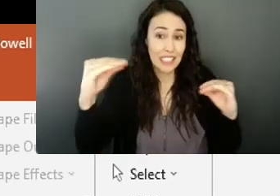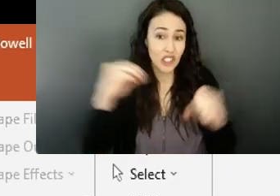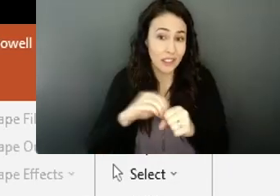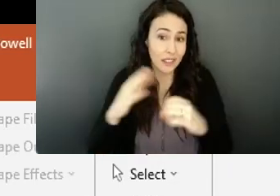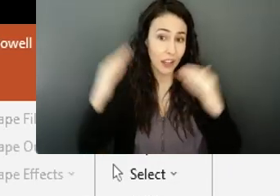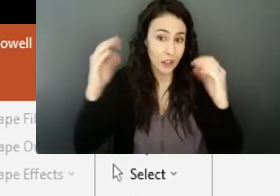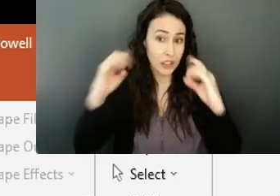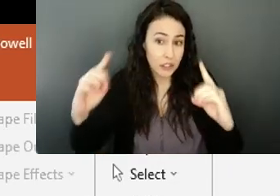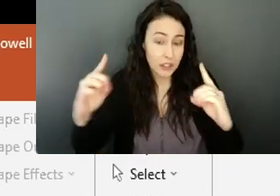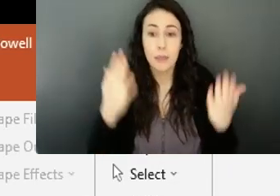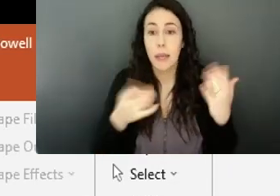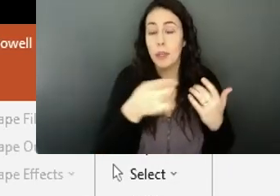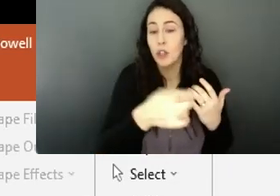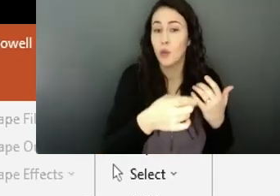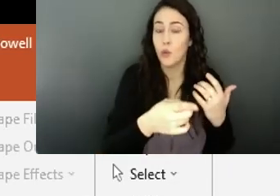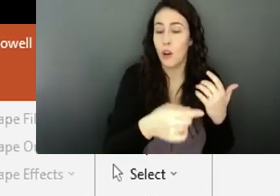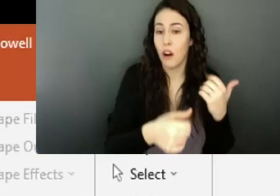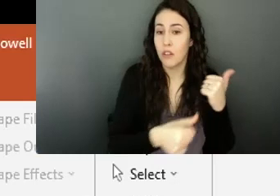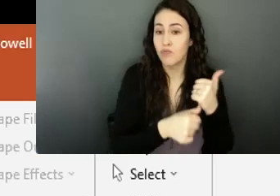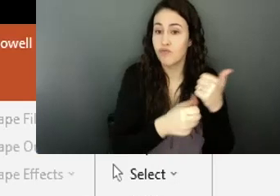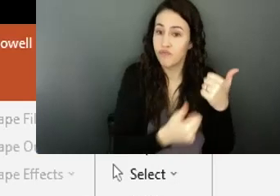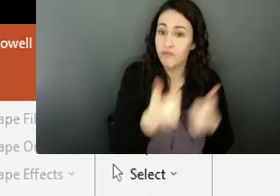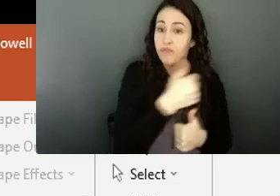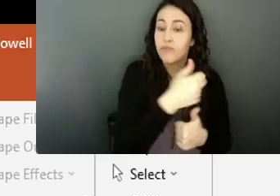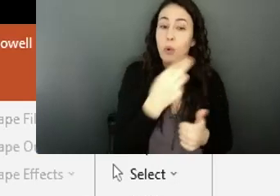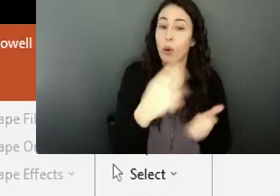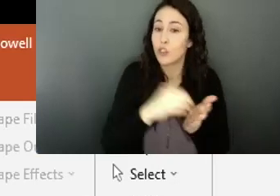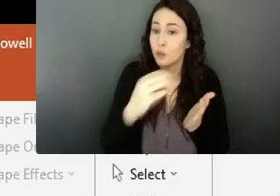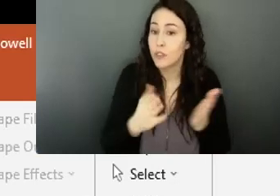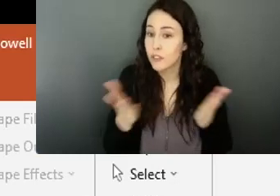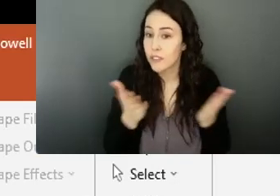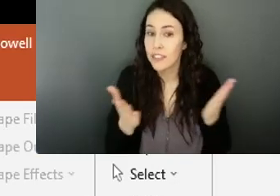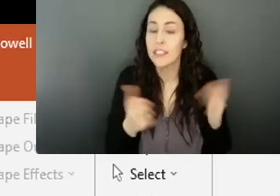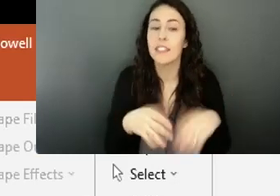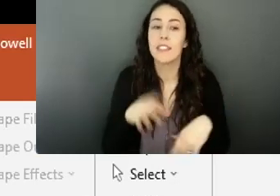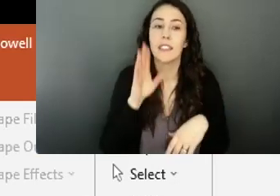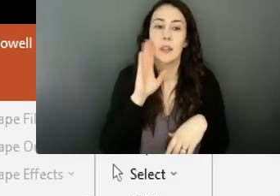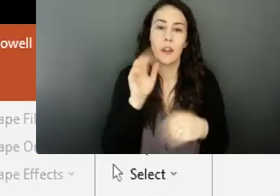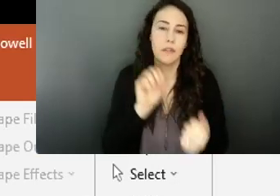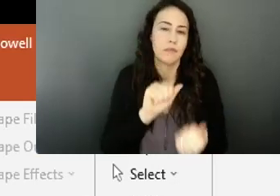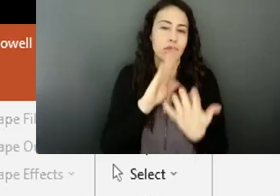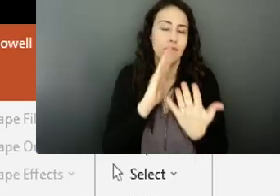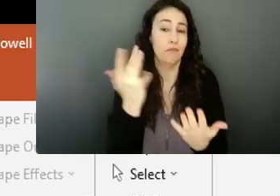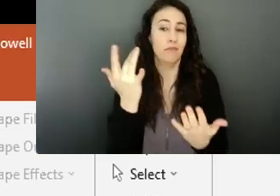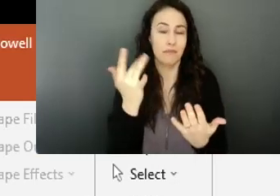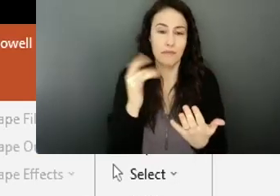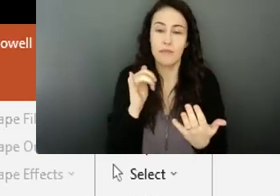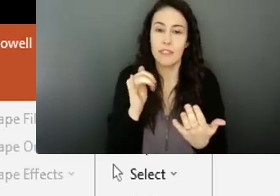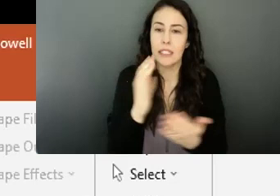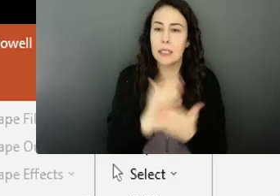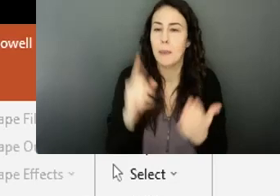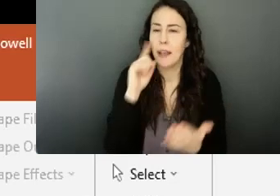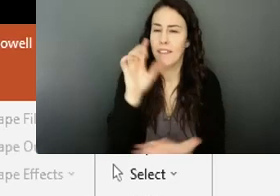Perhaps you are in administration or student services. We're going to address those because there's been confusion about where